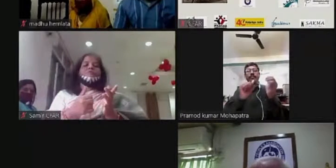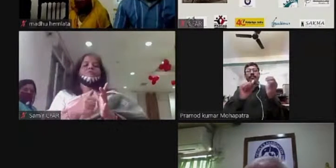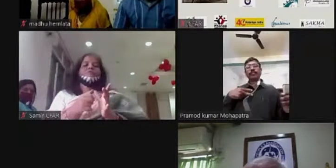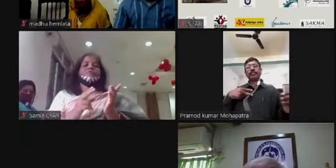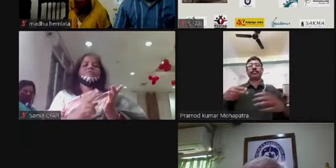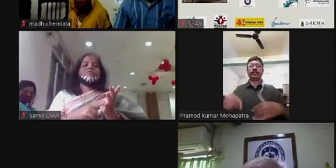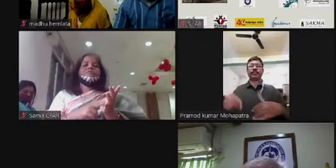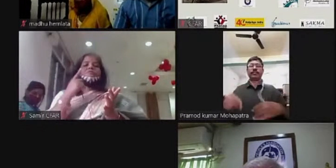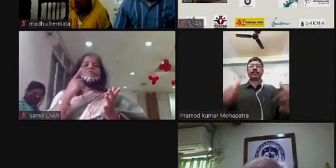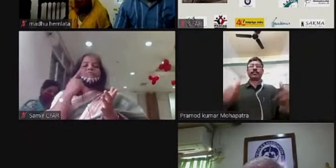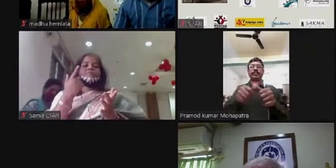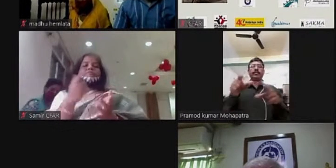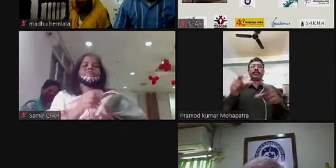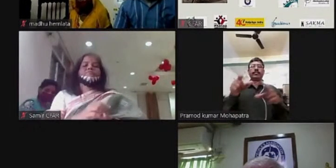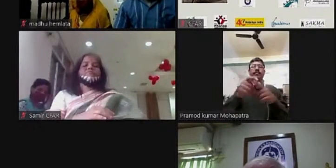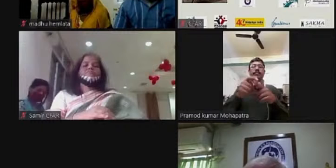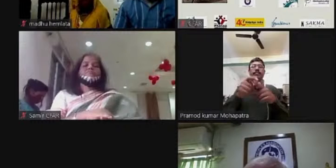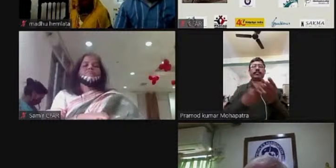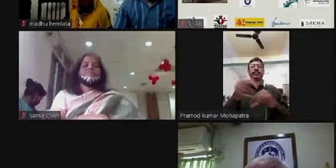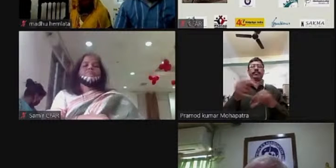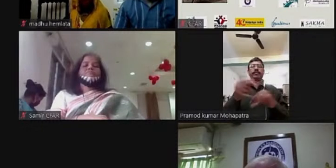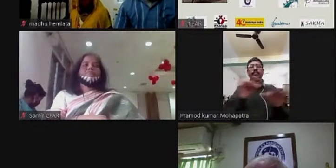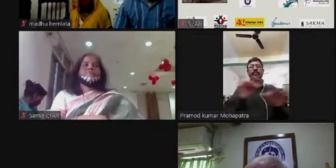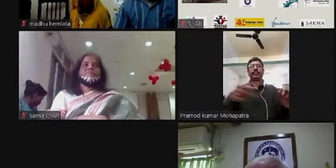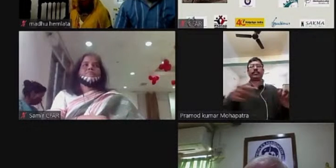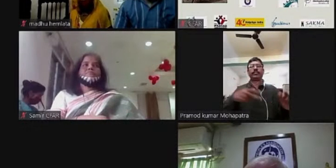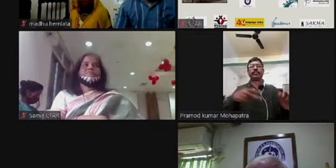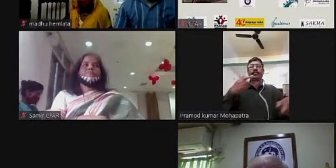So, Mr. Bhushan Punani,